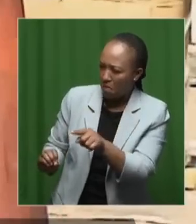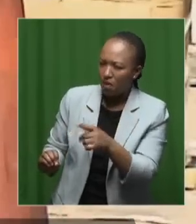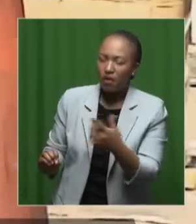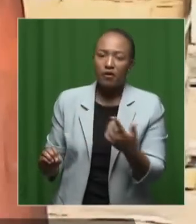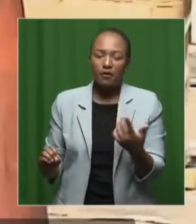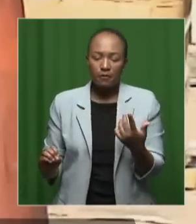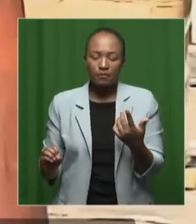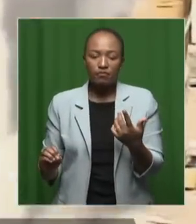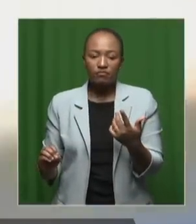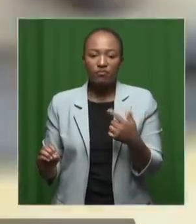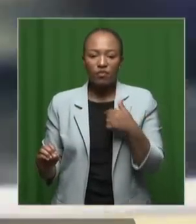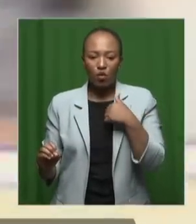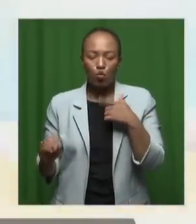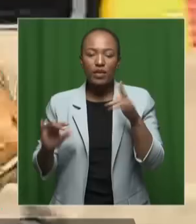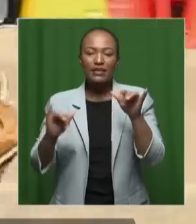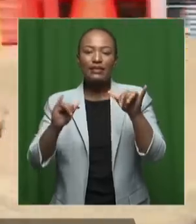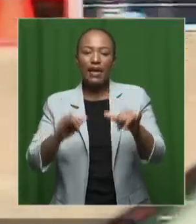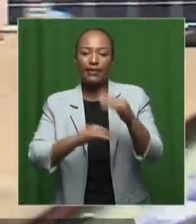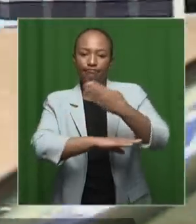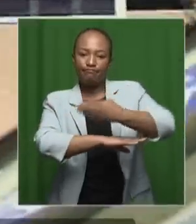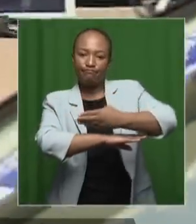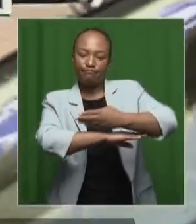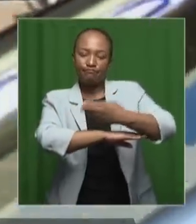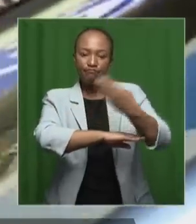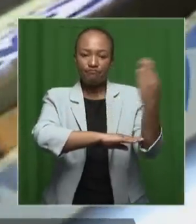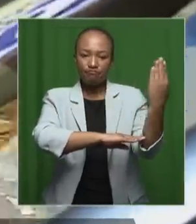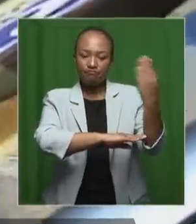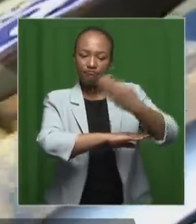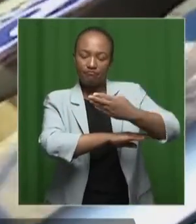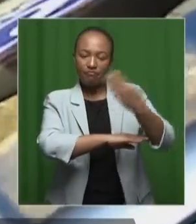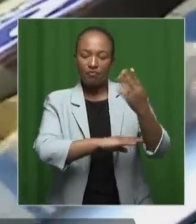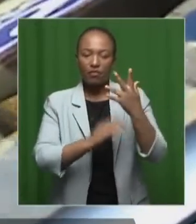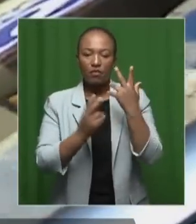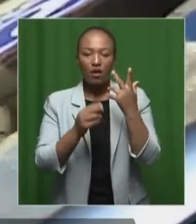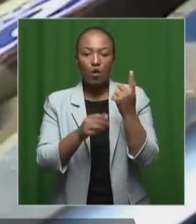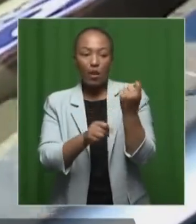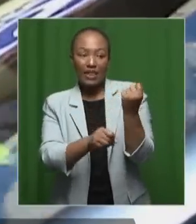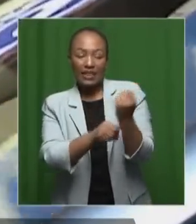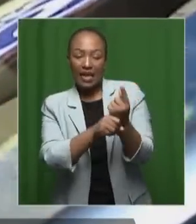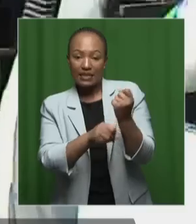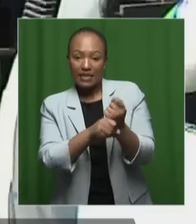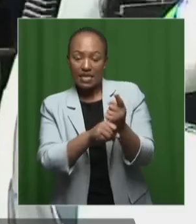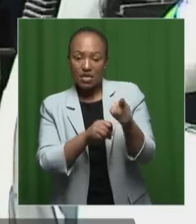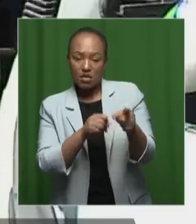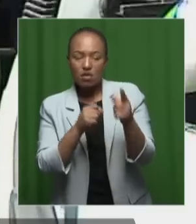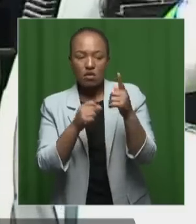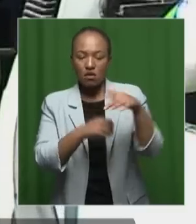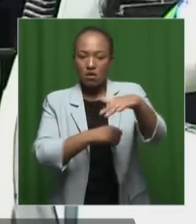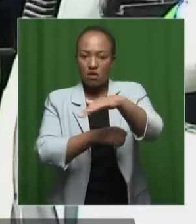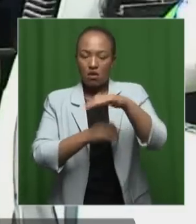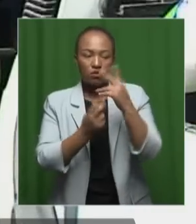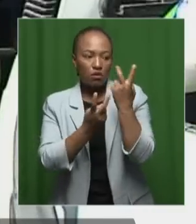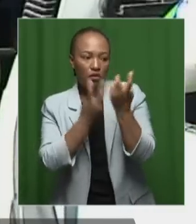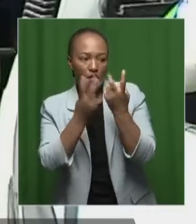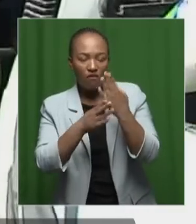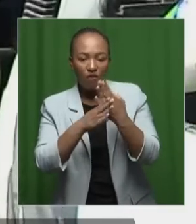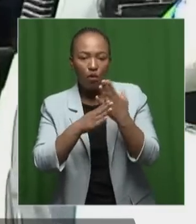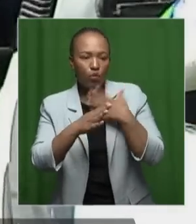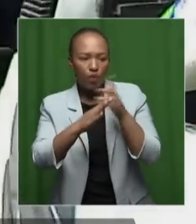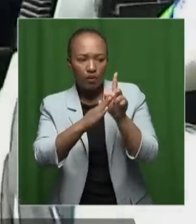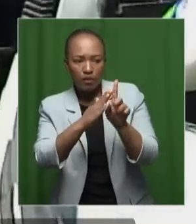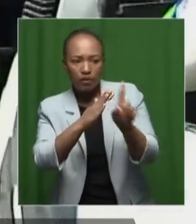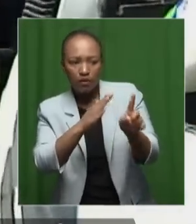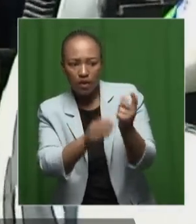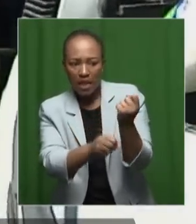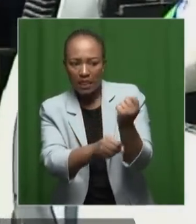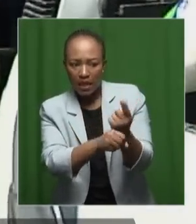local. We stay in Beitbridge just to go to the tax rank and find job and come back. We don't go far. We just to go at the tax rank